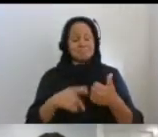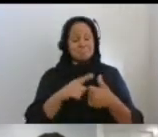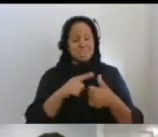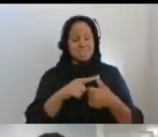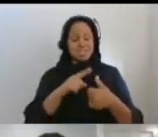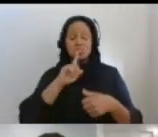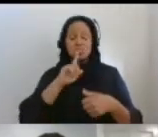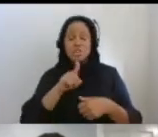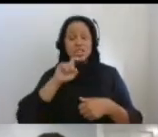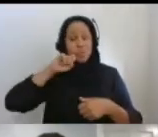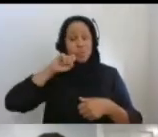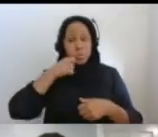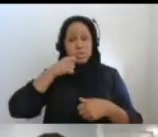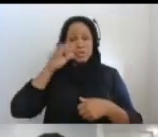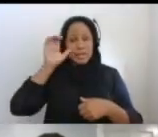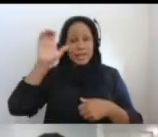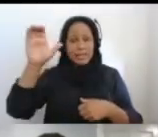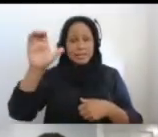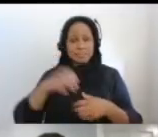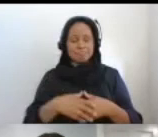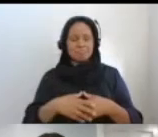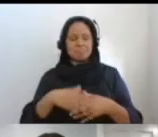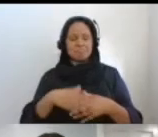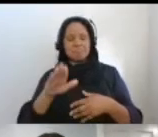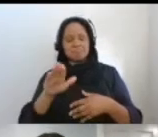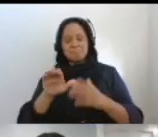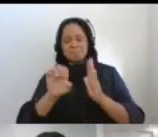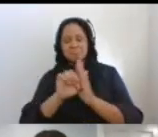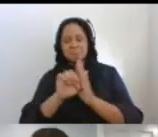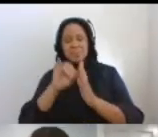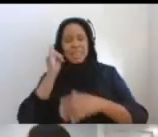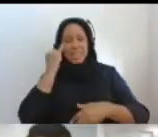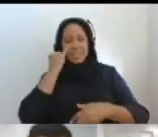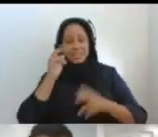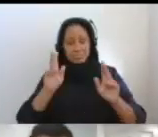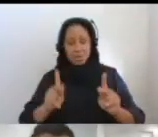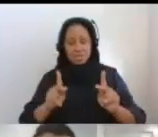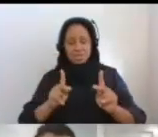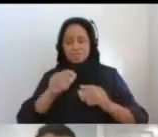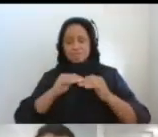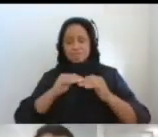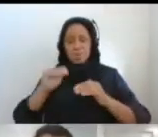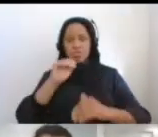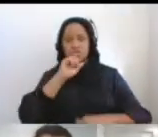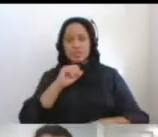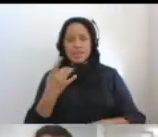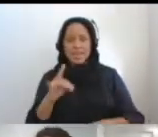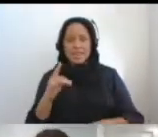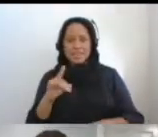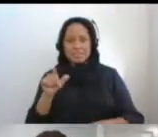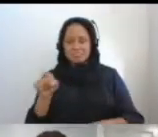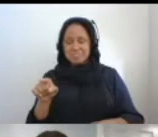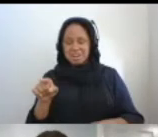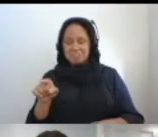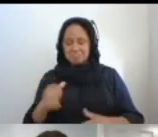there's a participant who's over 18 living by themselves, there's also, by the way, a housing subsidy that'll